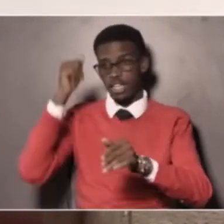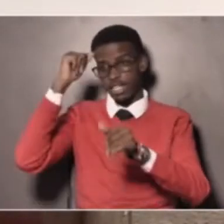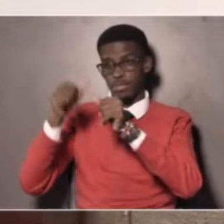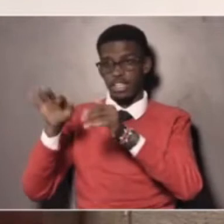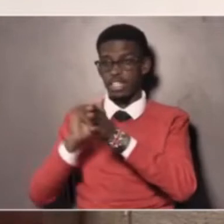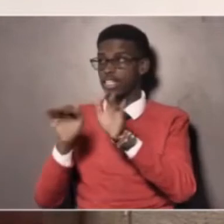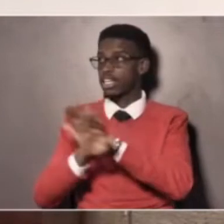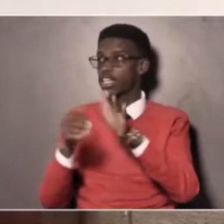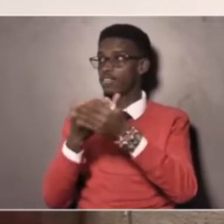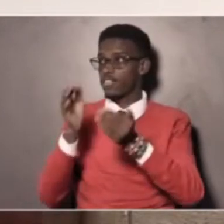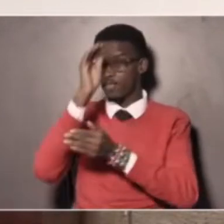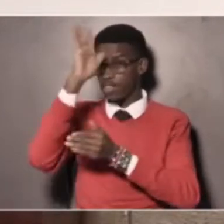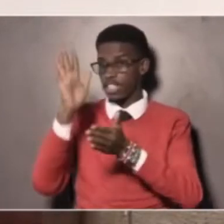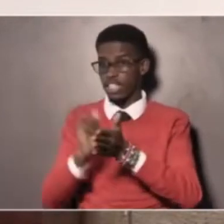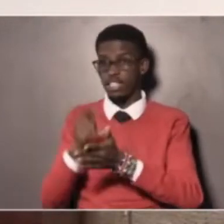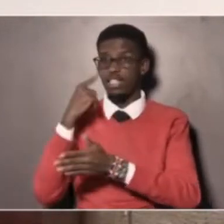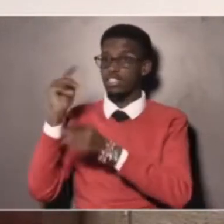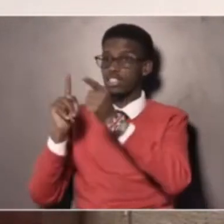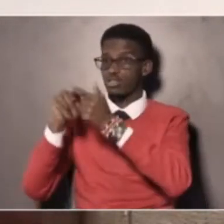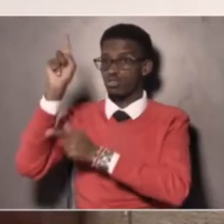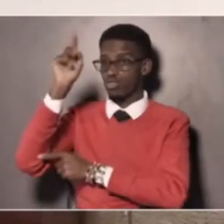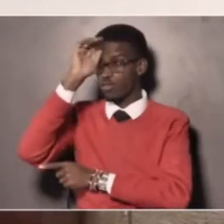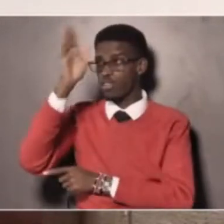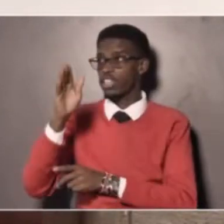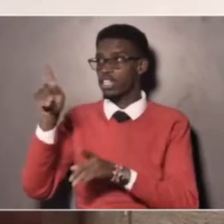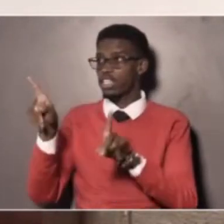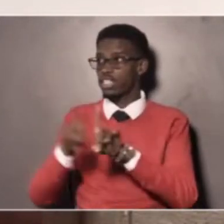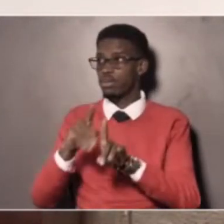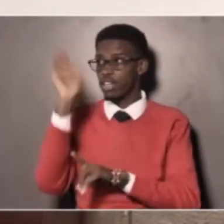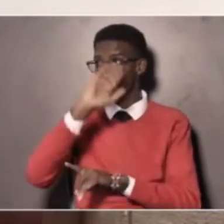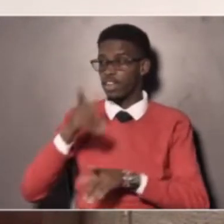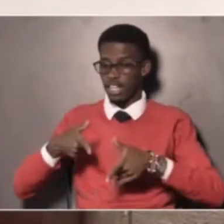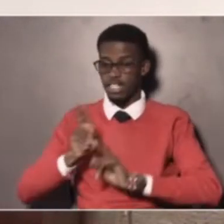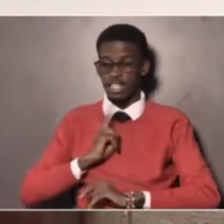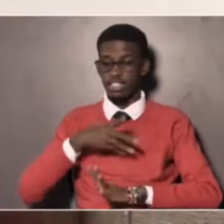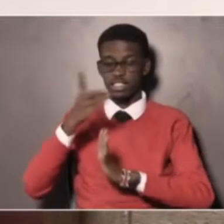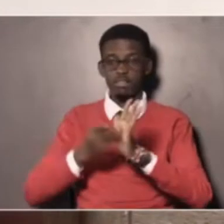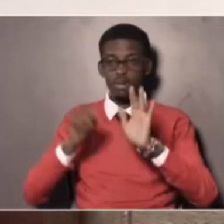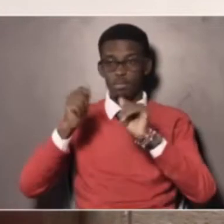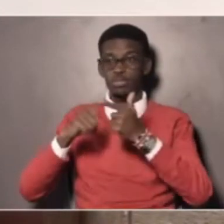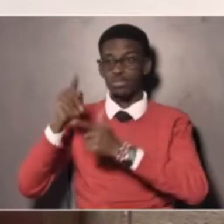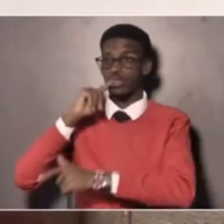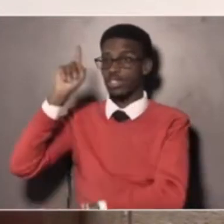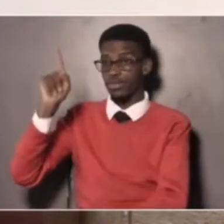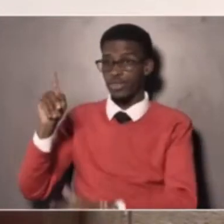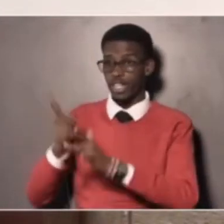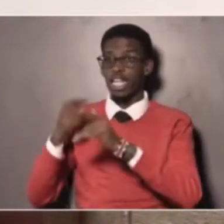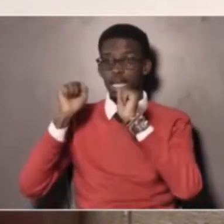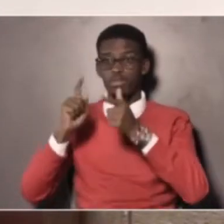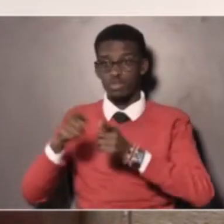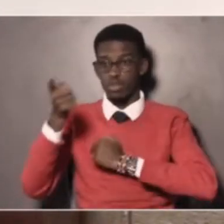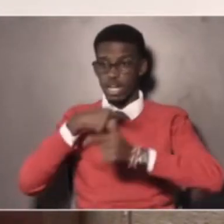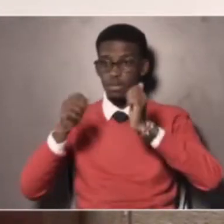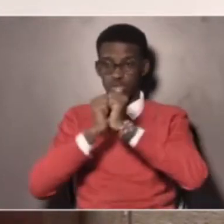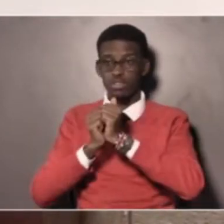We are reminded, Heavenly Father, that he looked up to you, Father, and you never let him down, and was able to see you, and you were able to welcome to